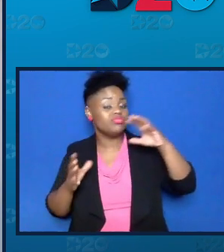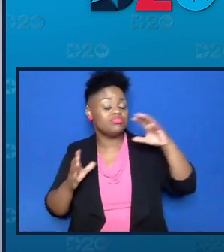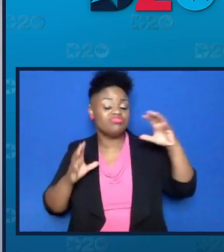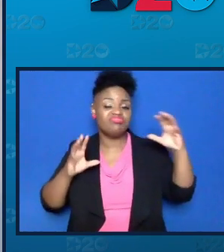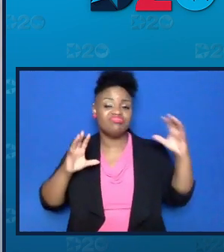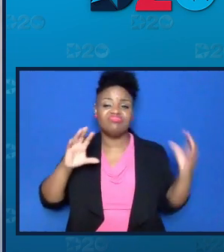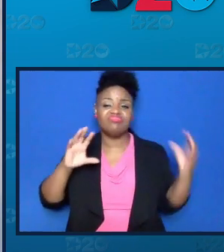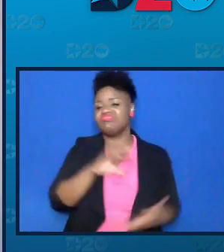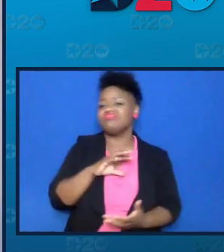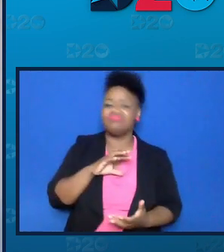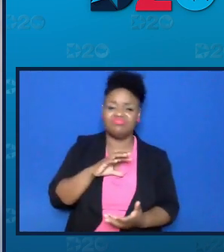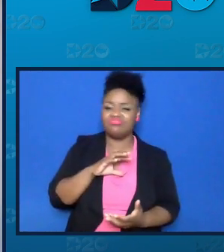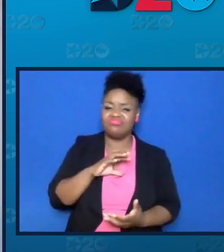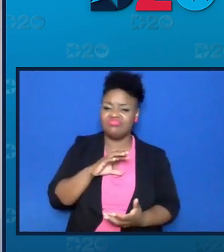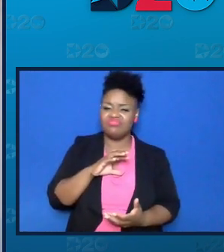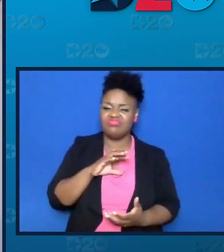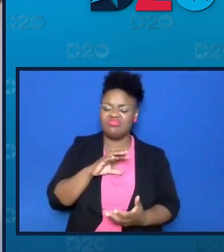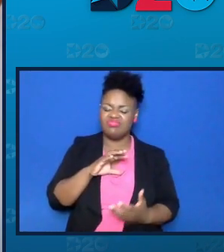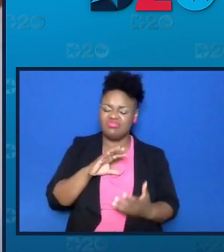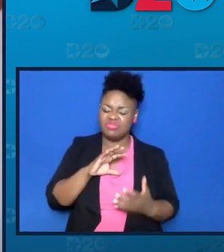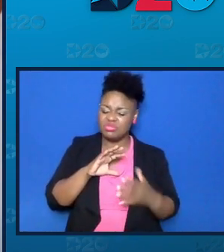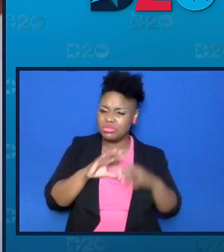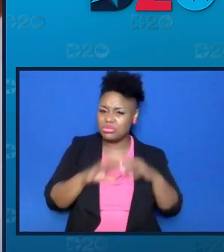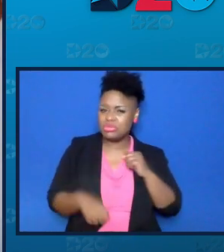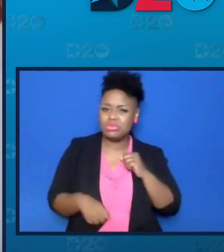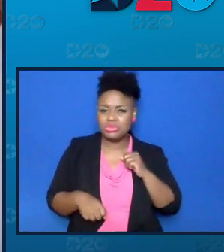shattered and shaken.